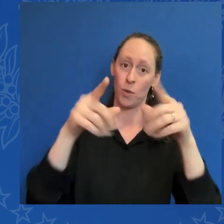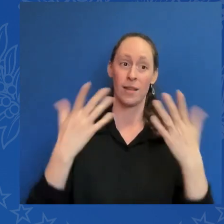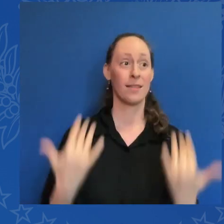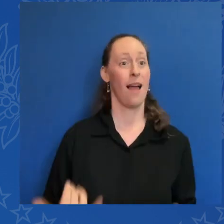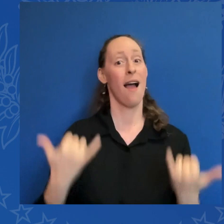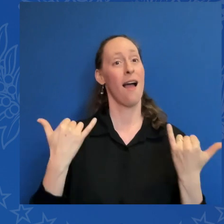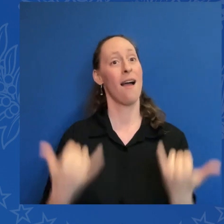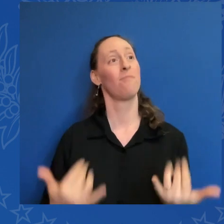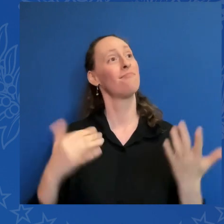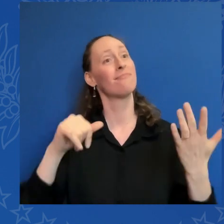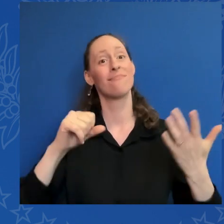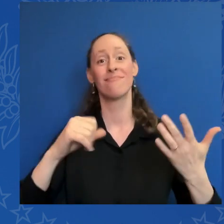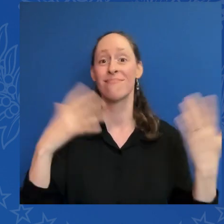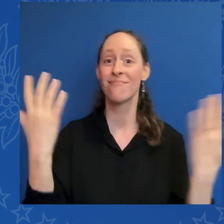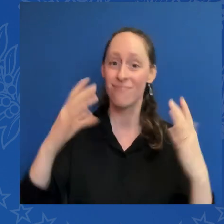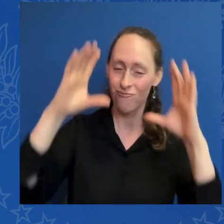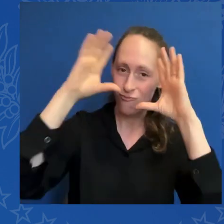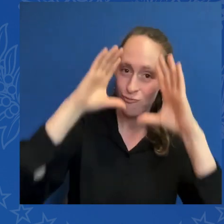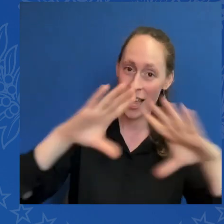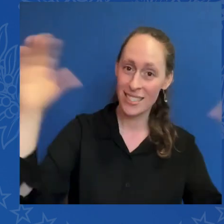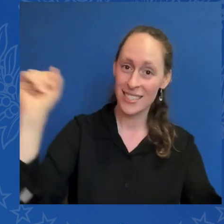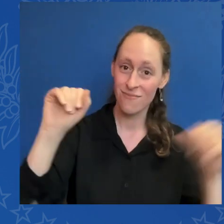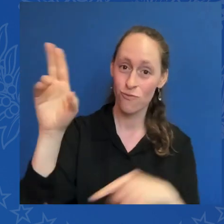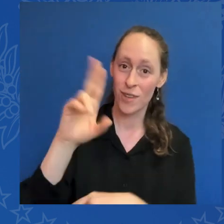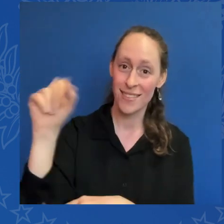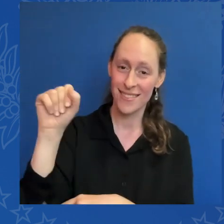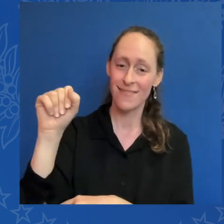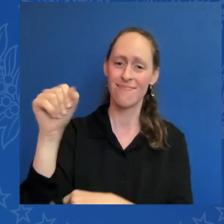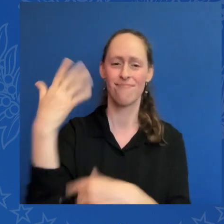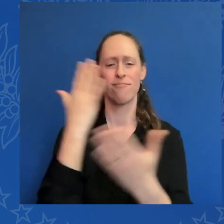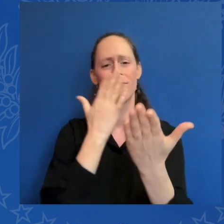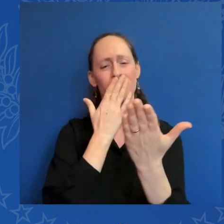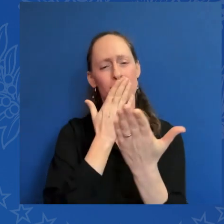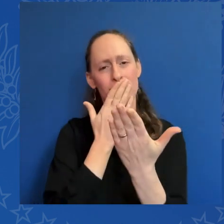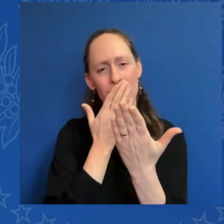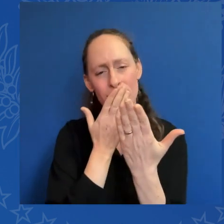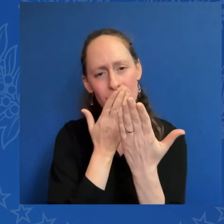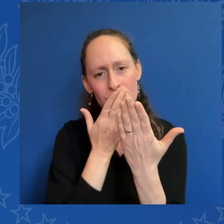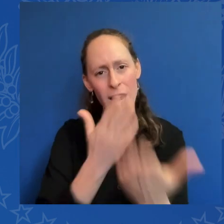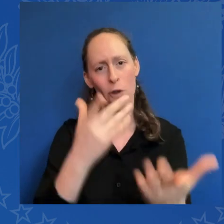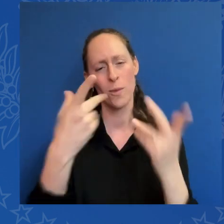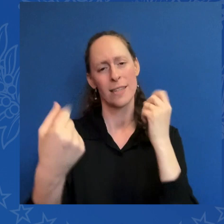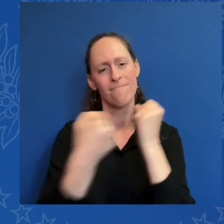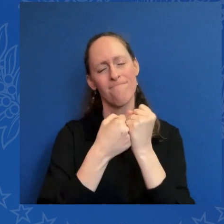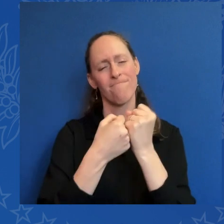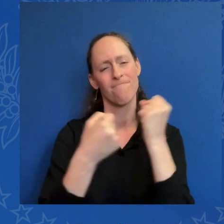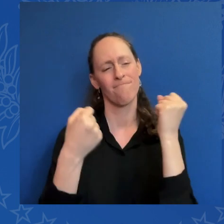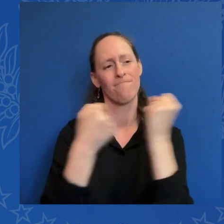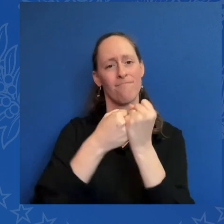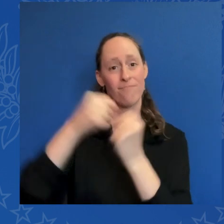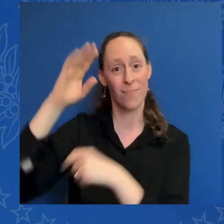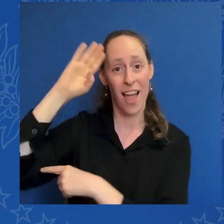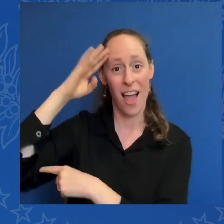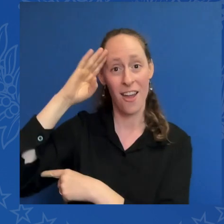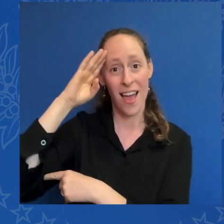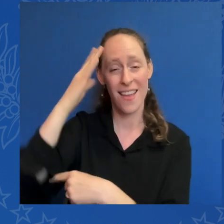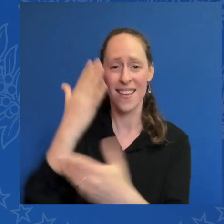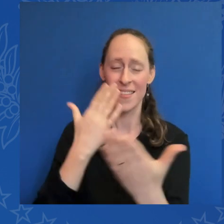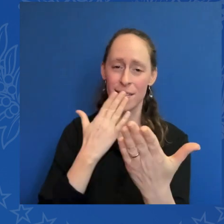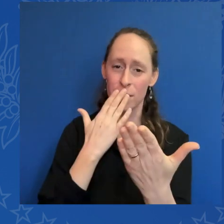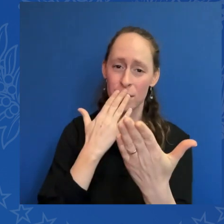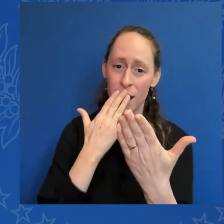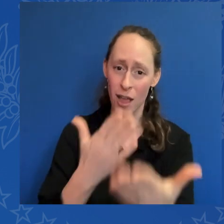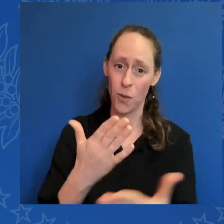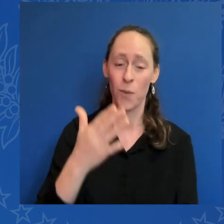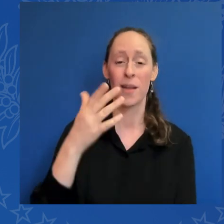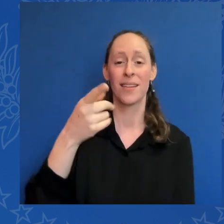support of Ireland, and particularly for your profiling of our country at every international forum that you attend. And I